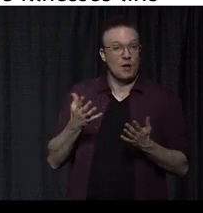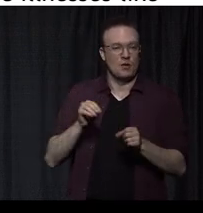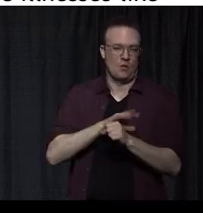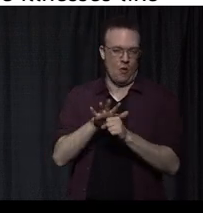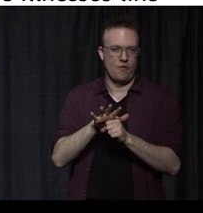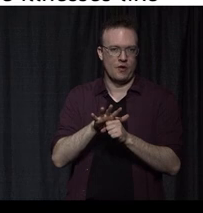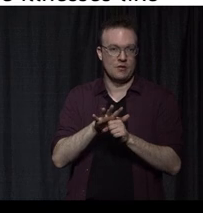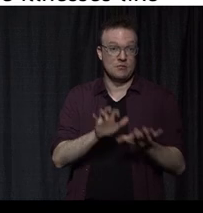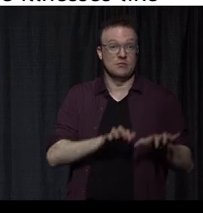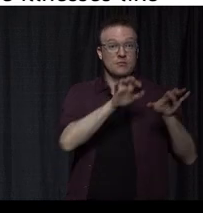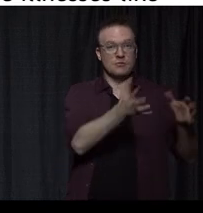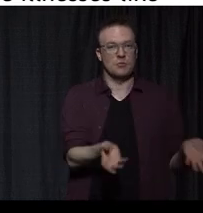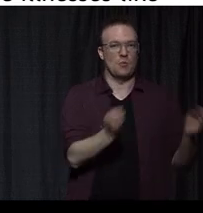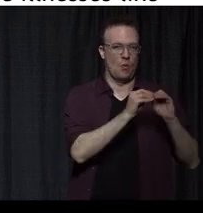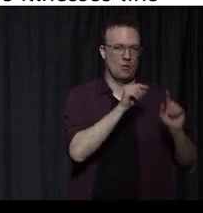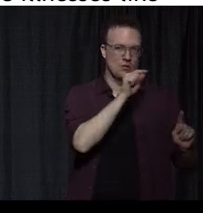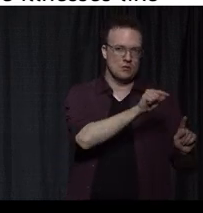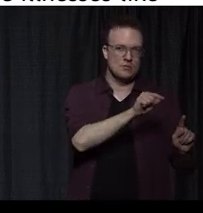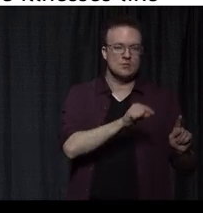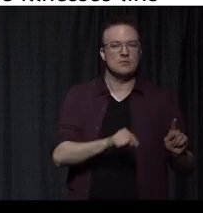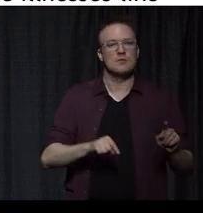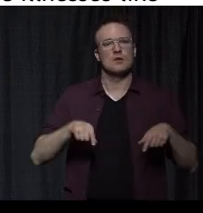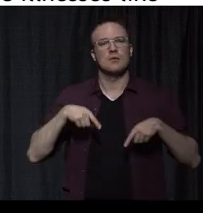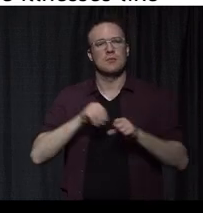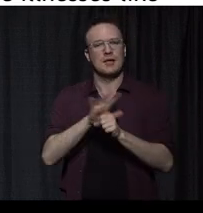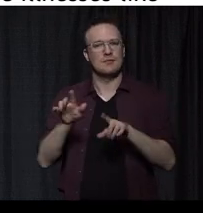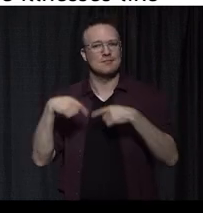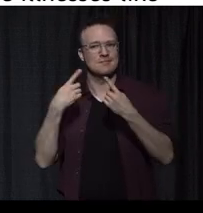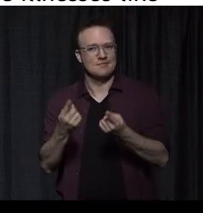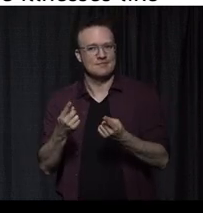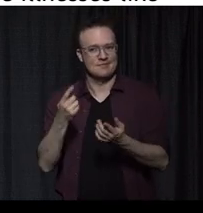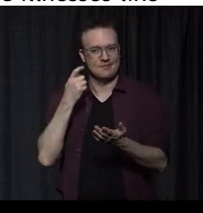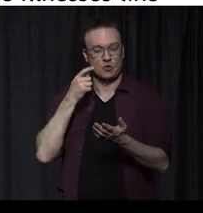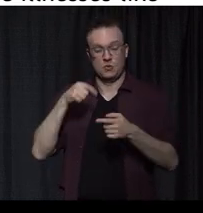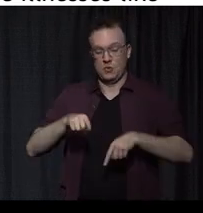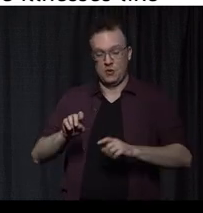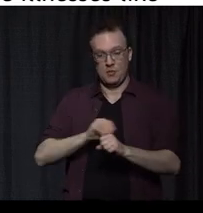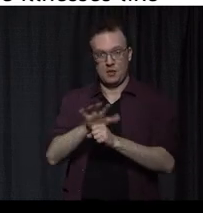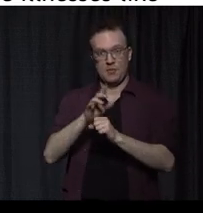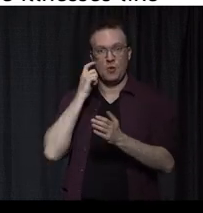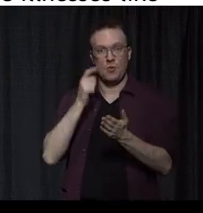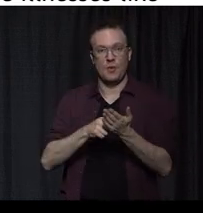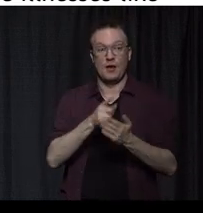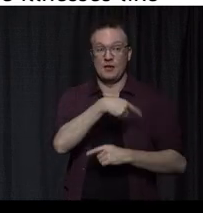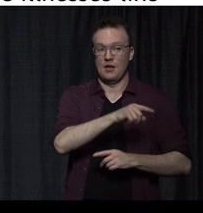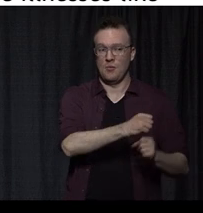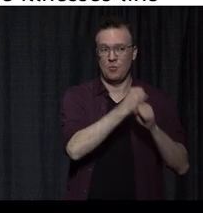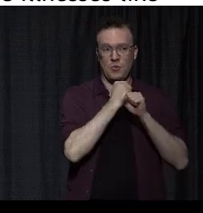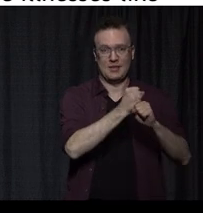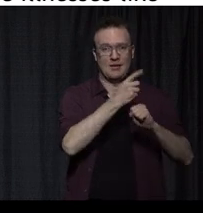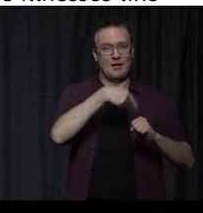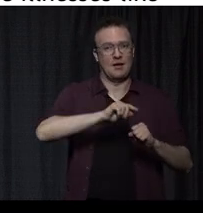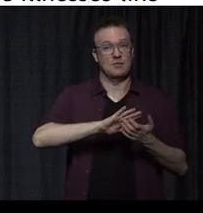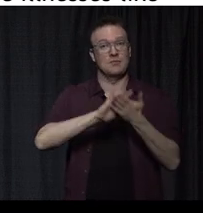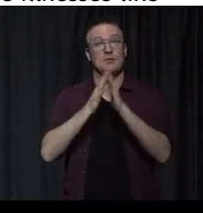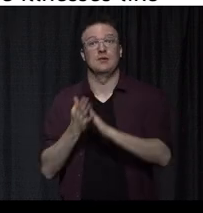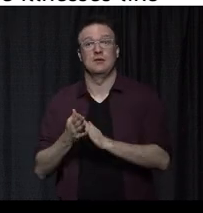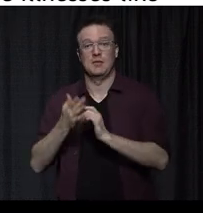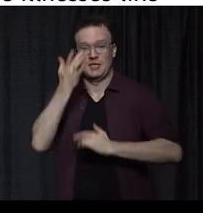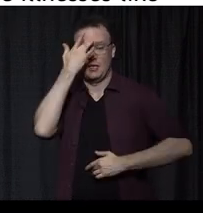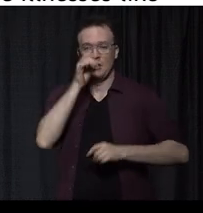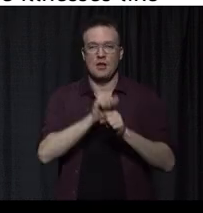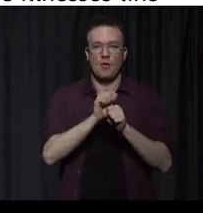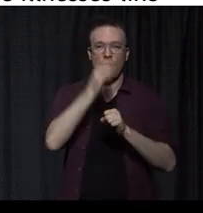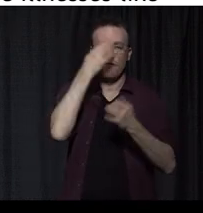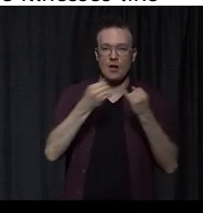During the pandemic, we saw how many black women protected the rest of us from getting sick, working on the front lines